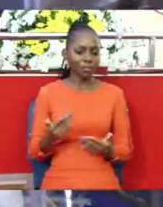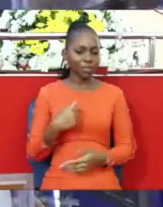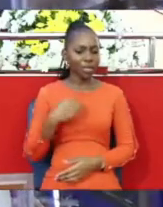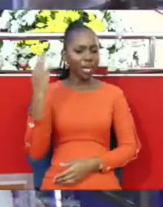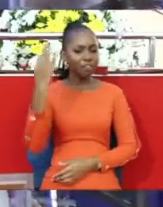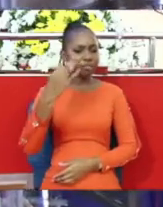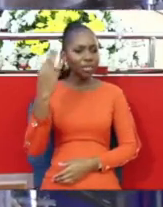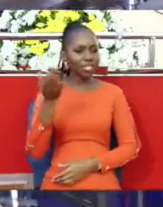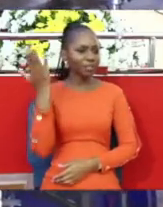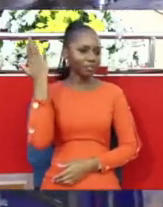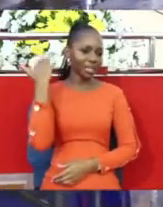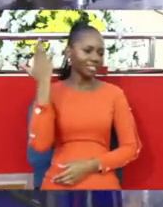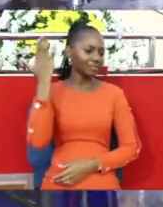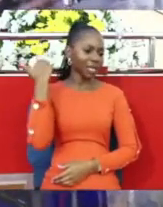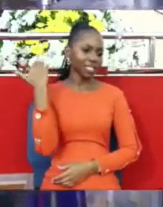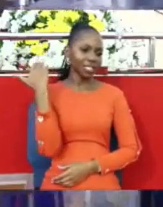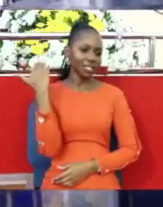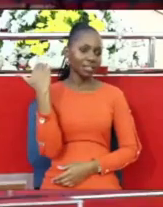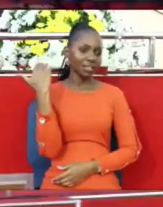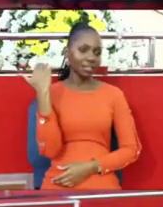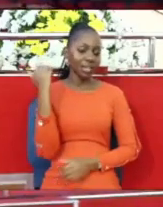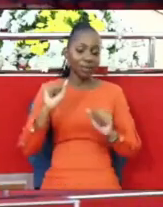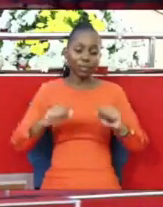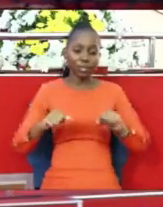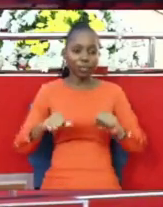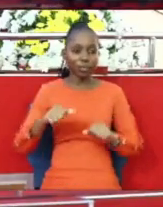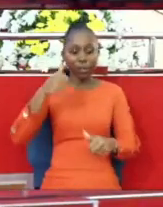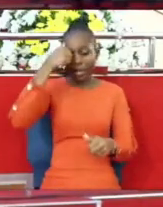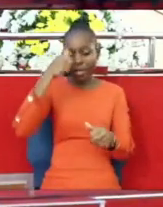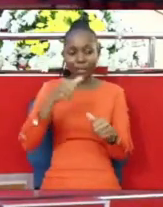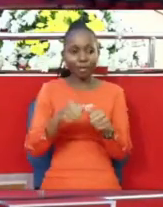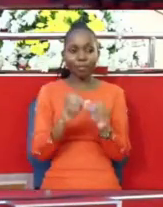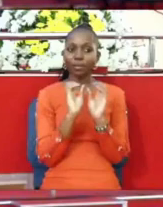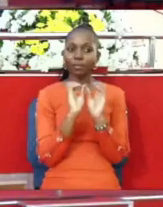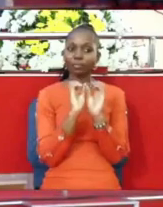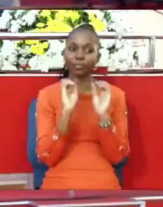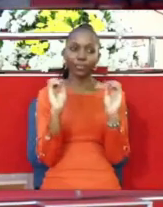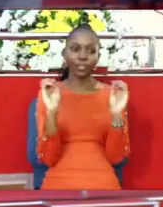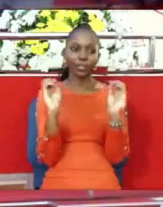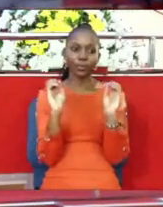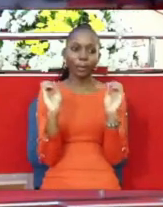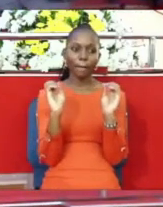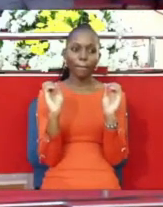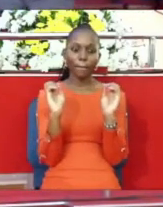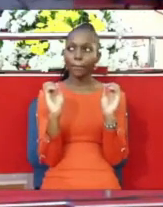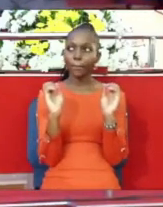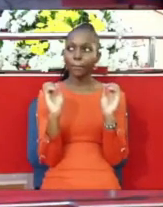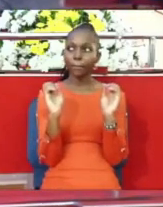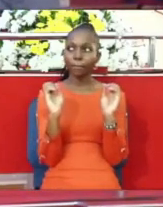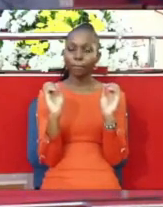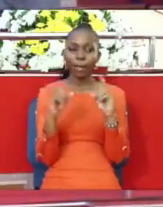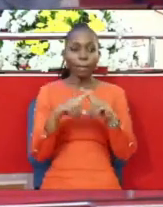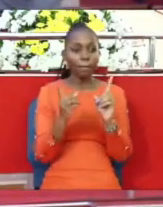what we have preached, but if we have preached, we'll preach it again. Because if the Lord wants me to say